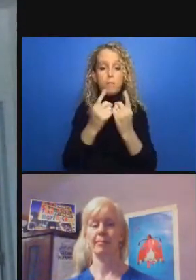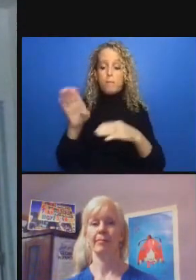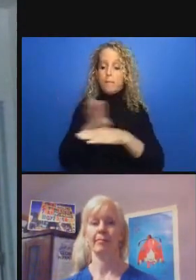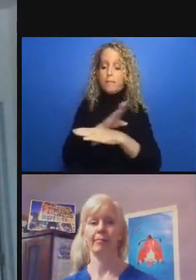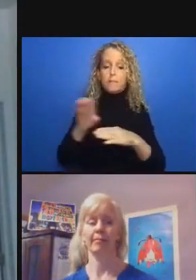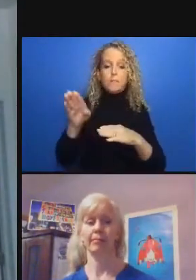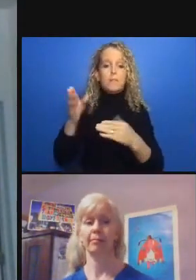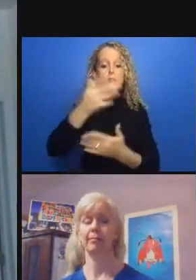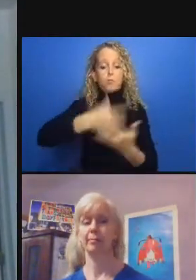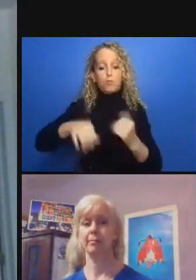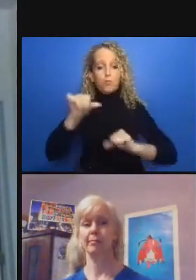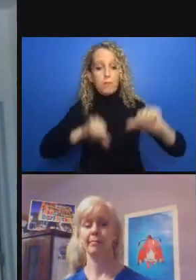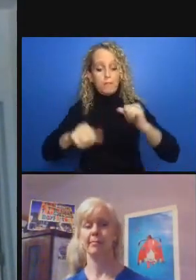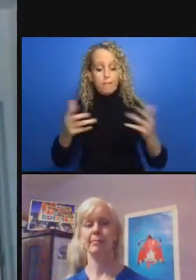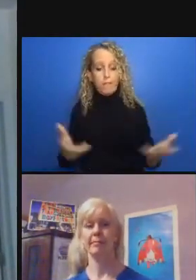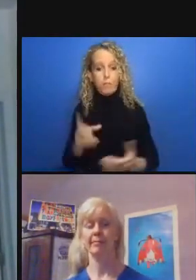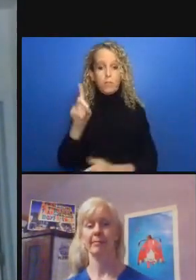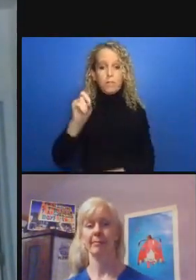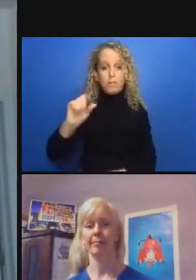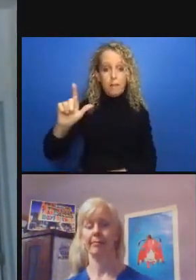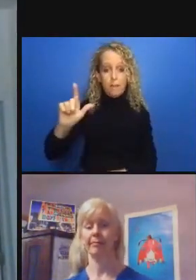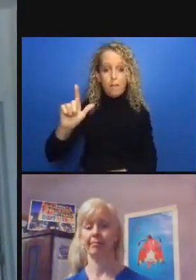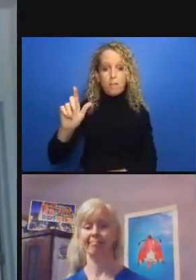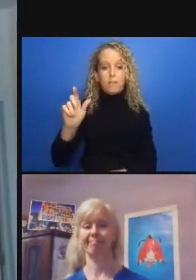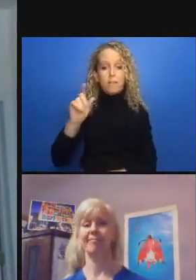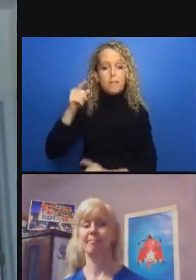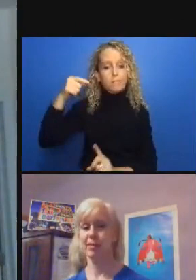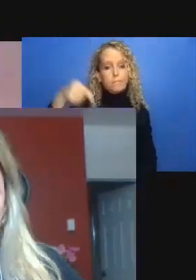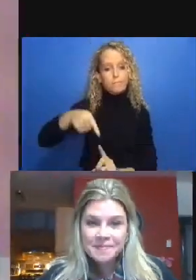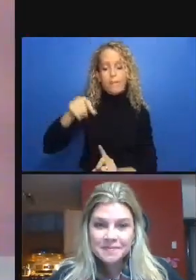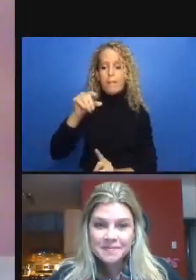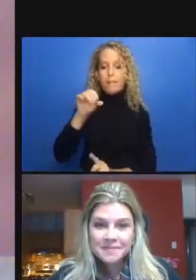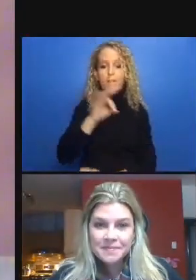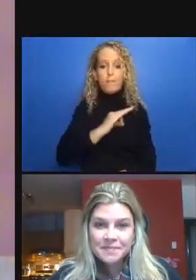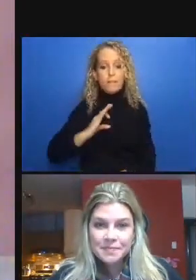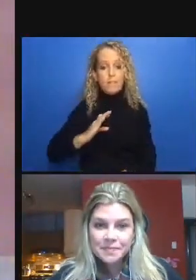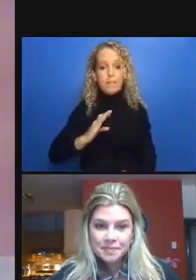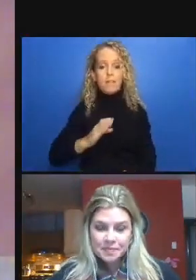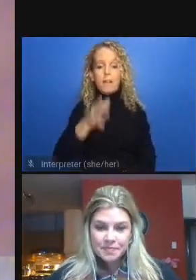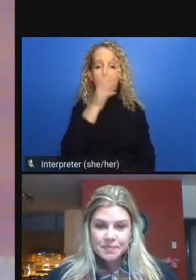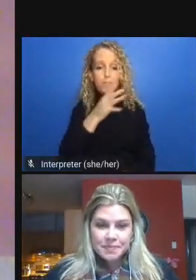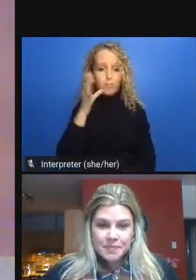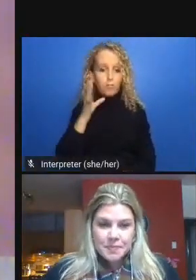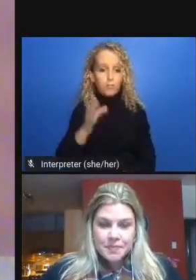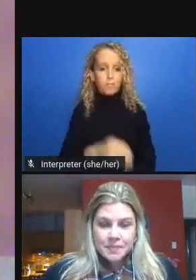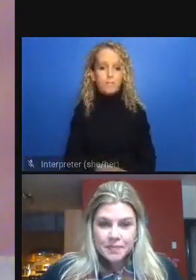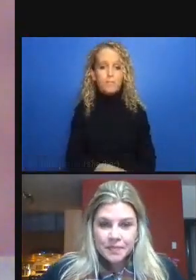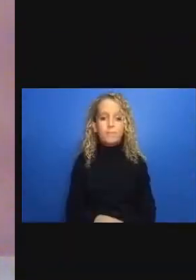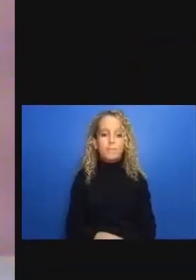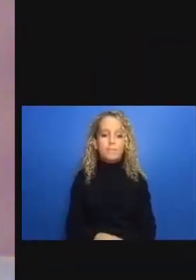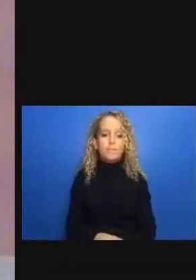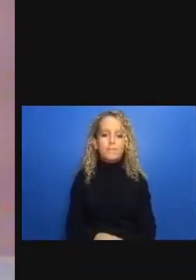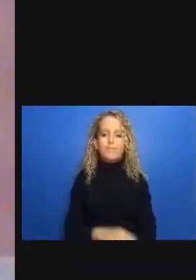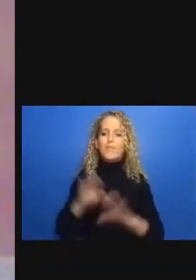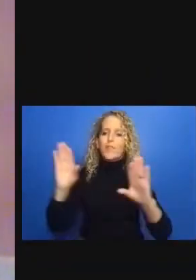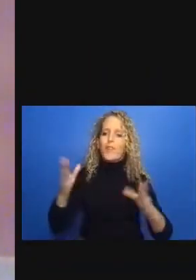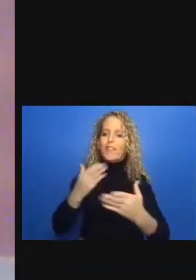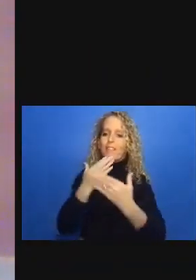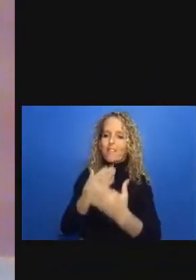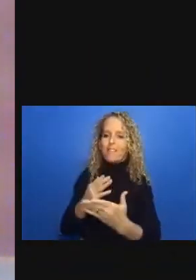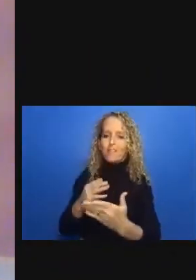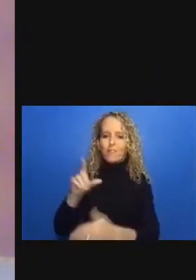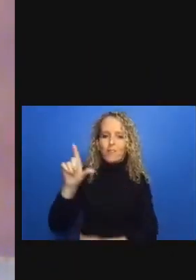Science here at Dalhousie in the Faculty of Agriculture. So welcome, Kathleen. Great. Thank you, Lori. And thank you for